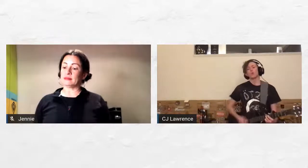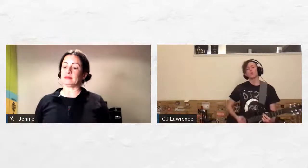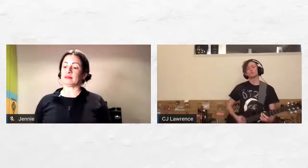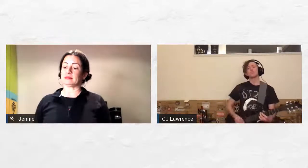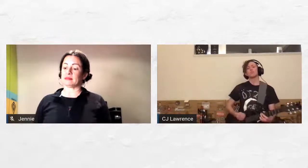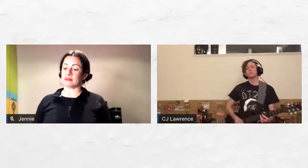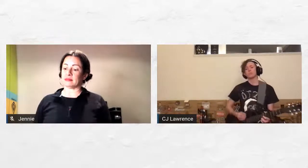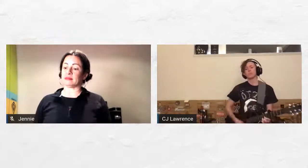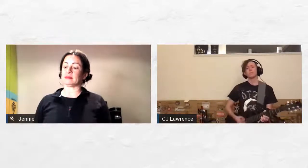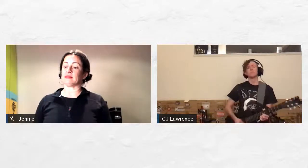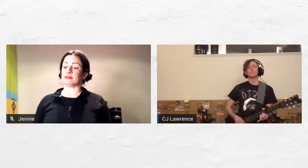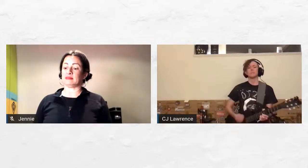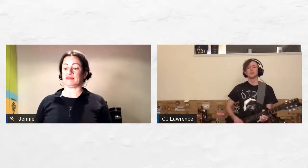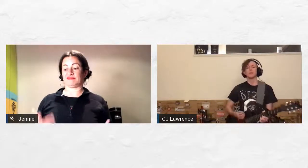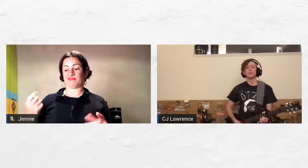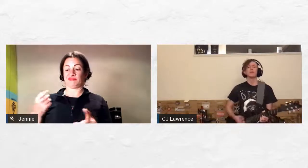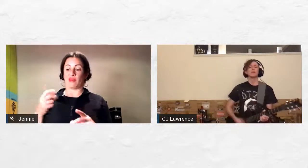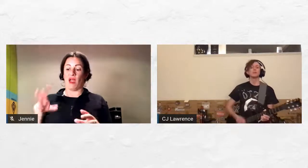Of course, you were